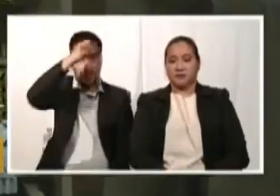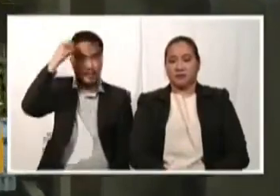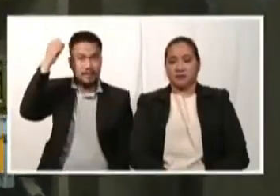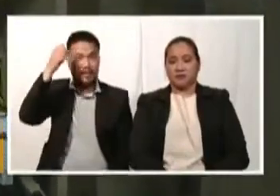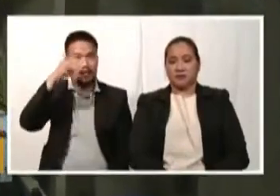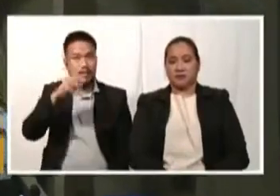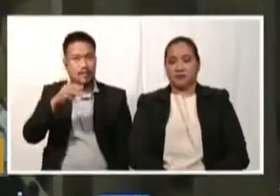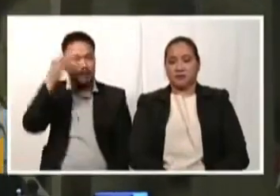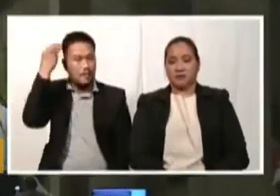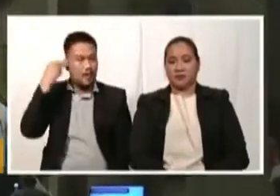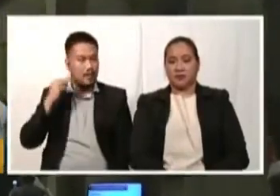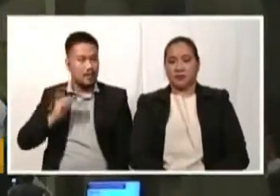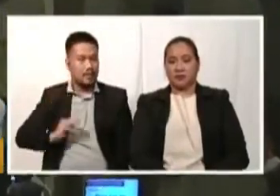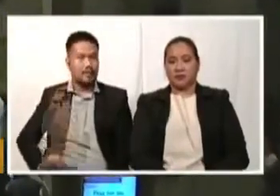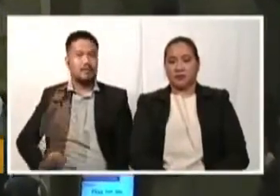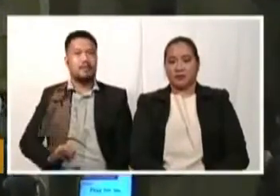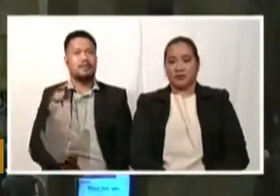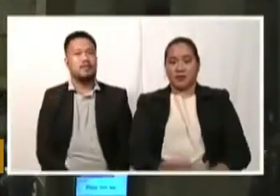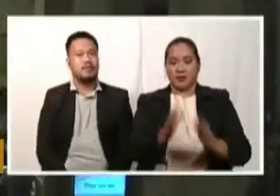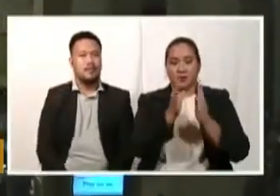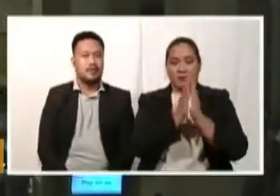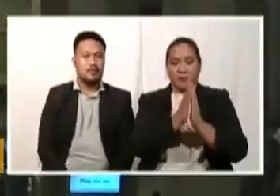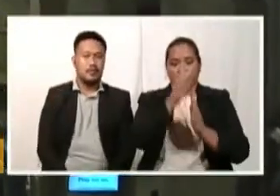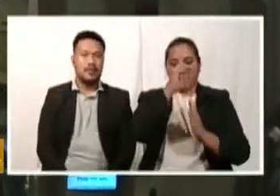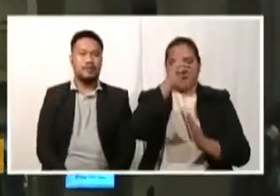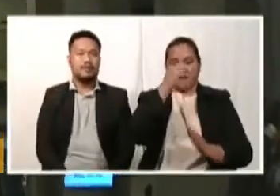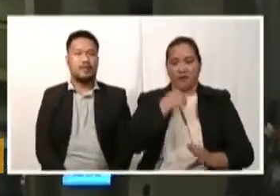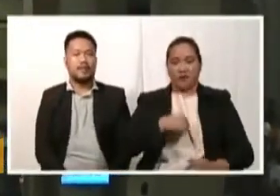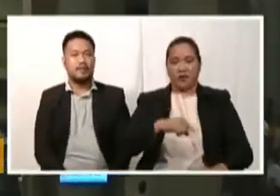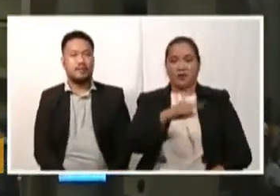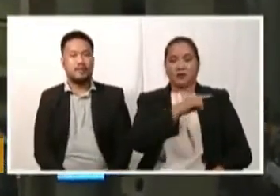Mary Magdalene,